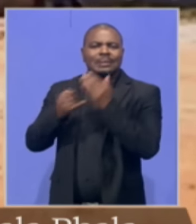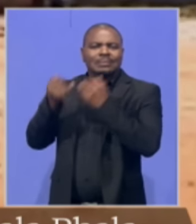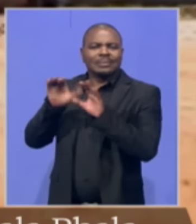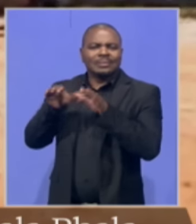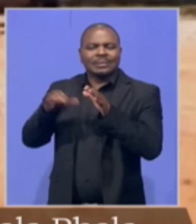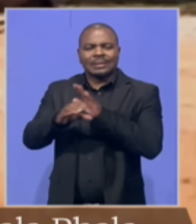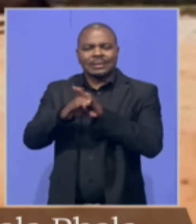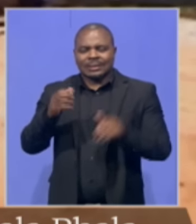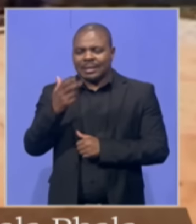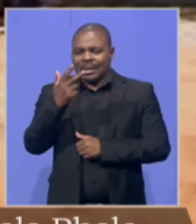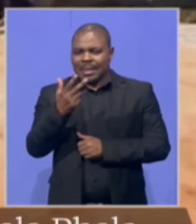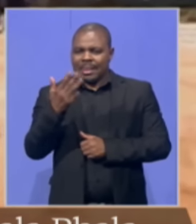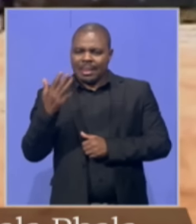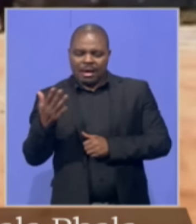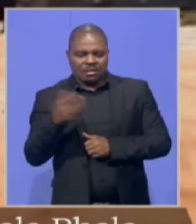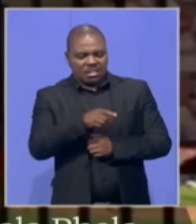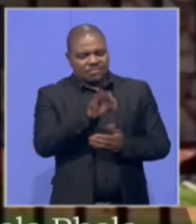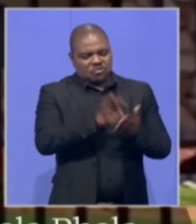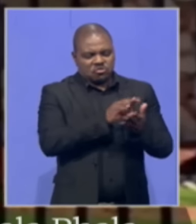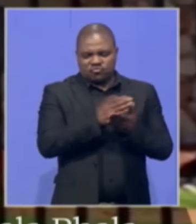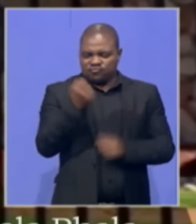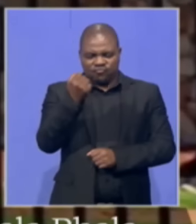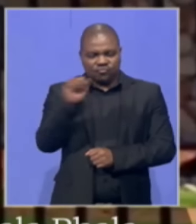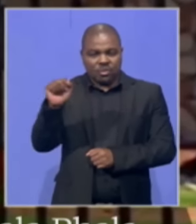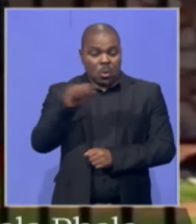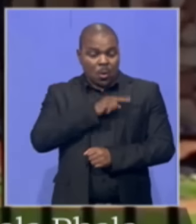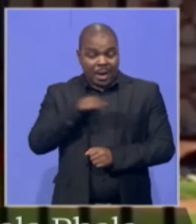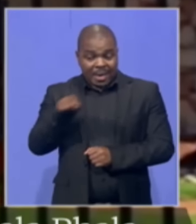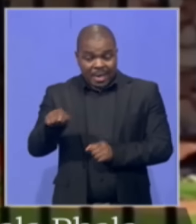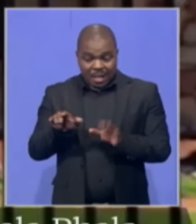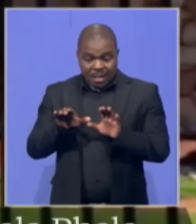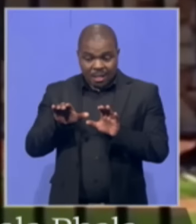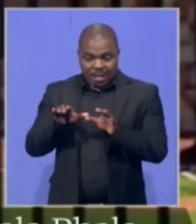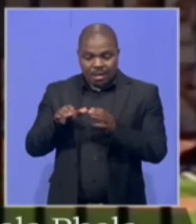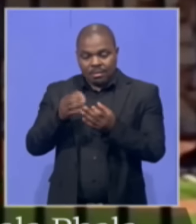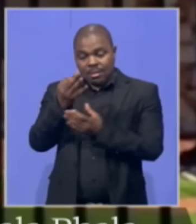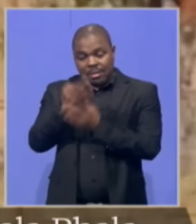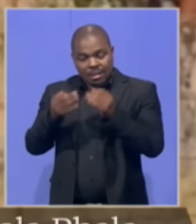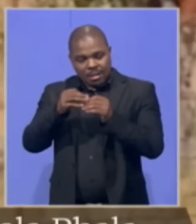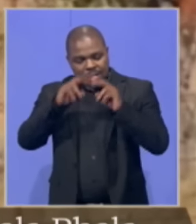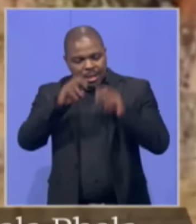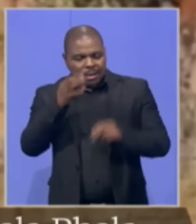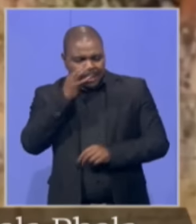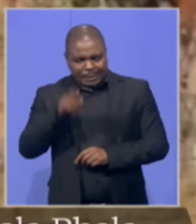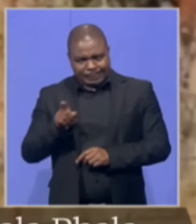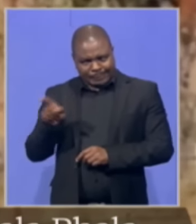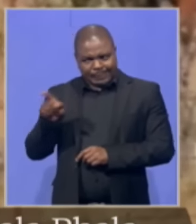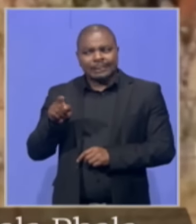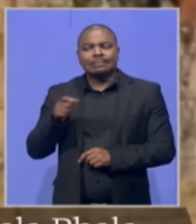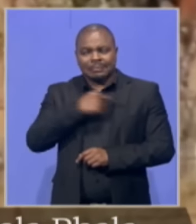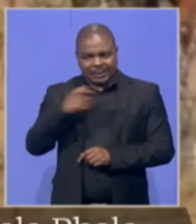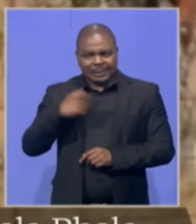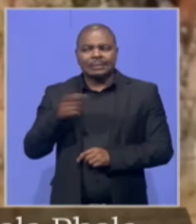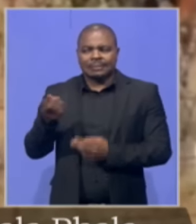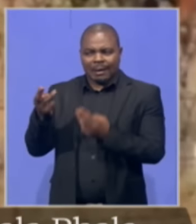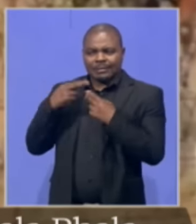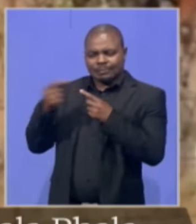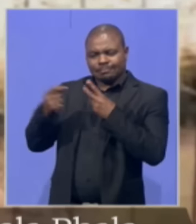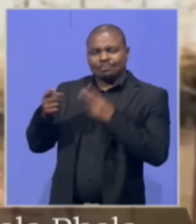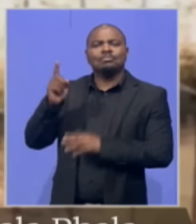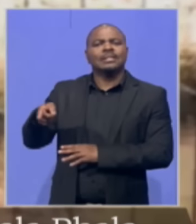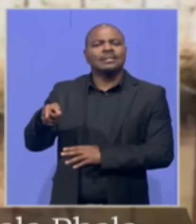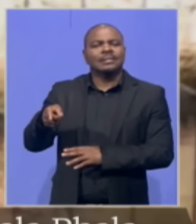Section 89, seo se fitlheletseng gore moporesidente o santse a na le kgetsi eo a tlhokang go e arabela.